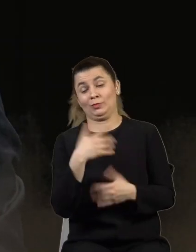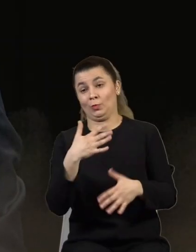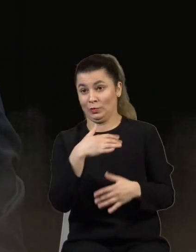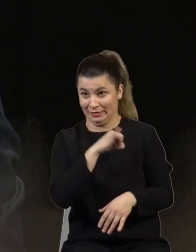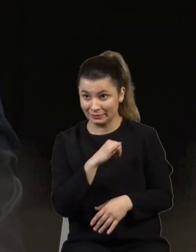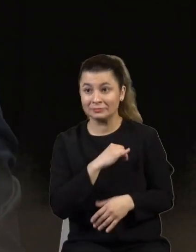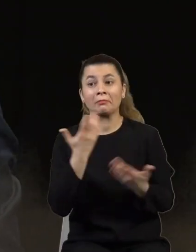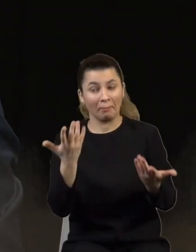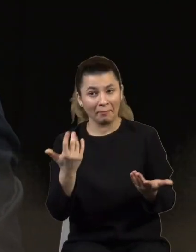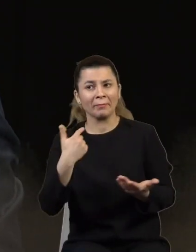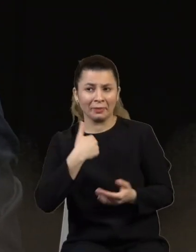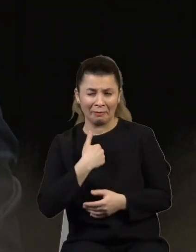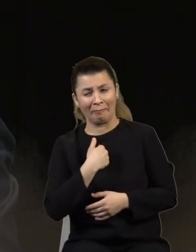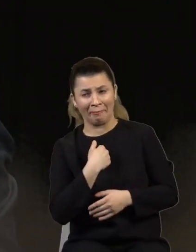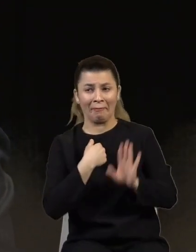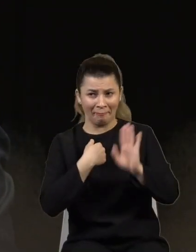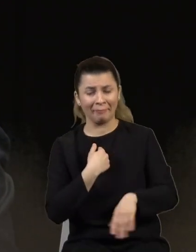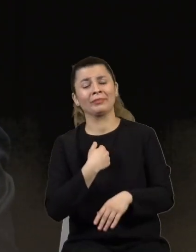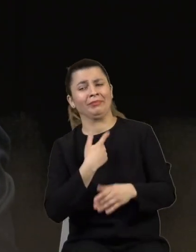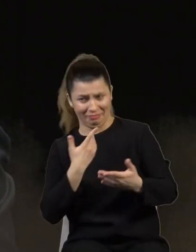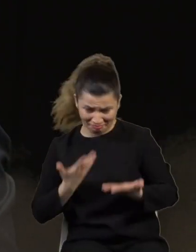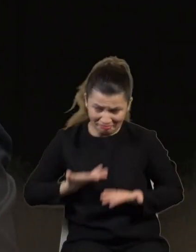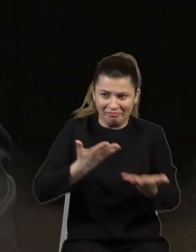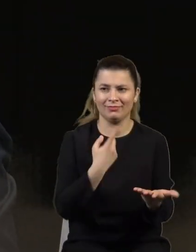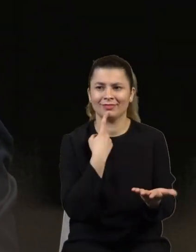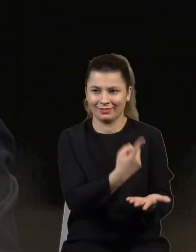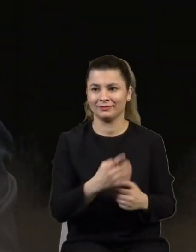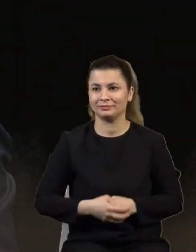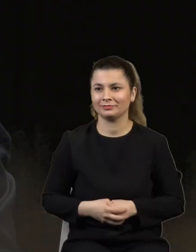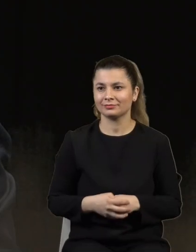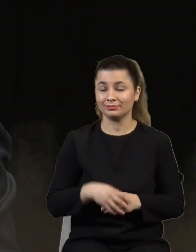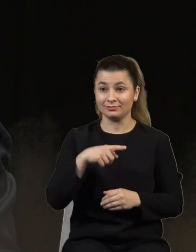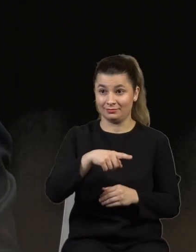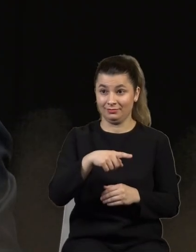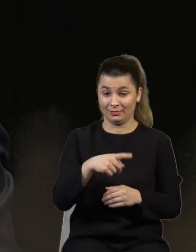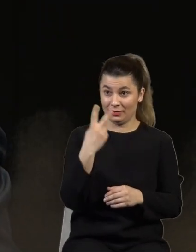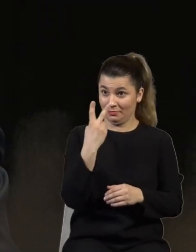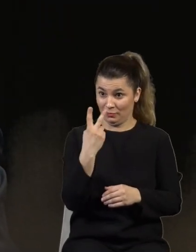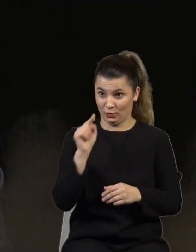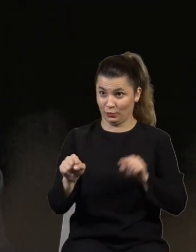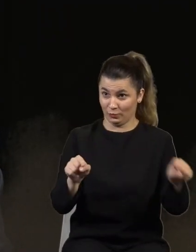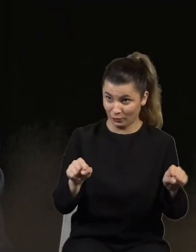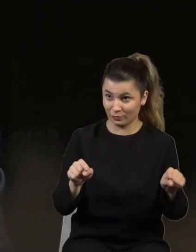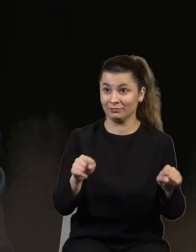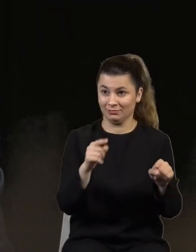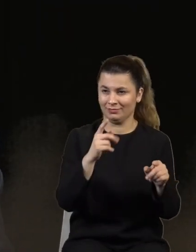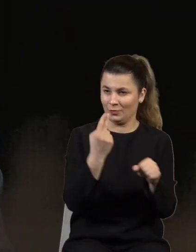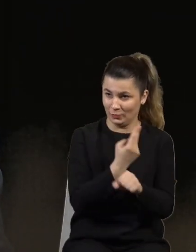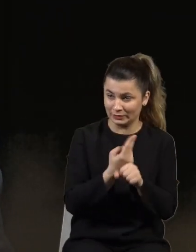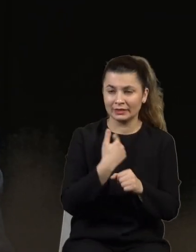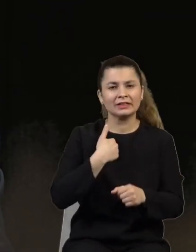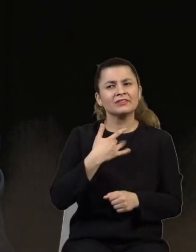thesis, but dual use is almost everywhere in many aspects of cohesion policy. This is not